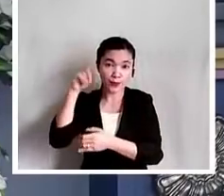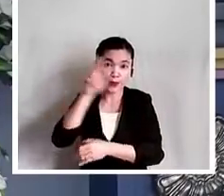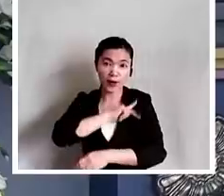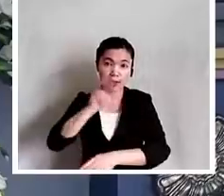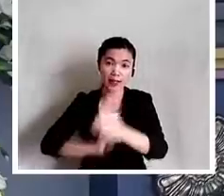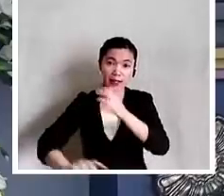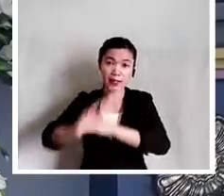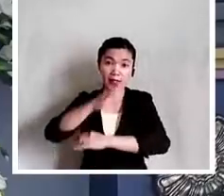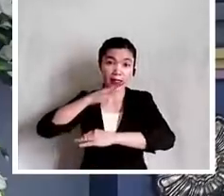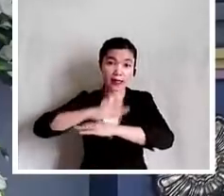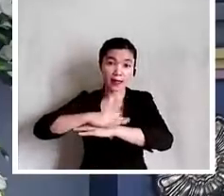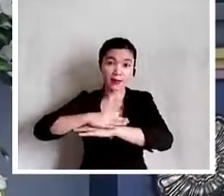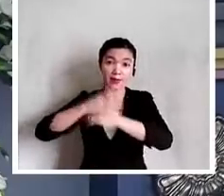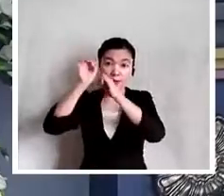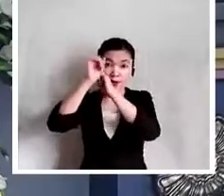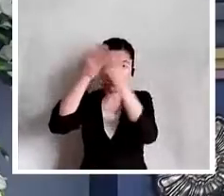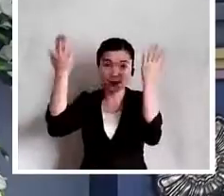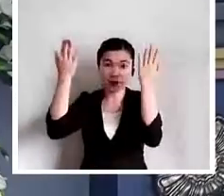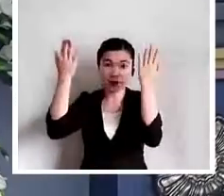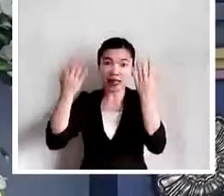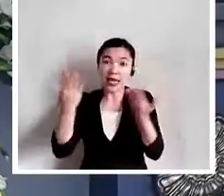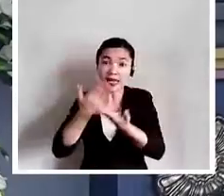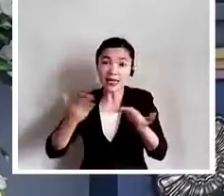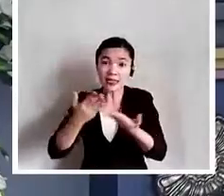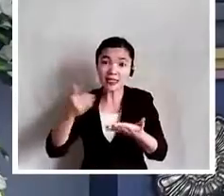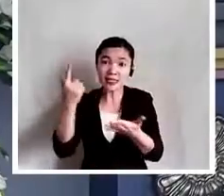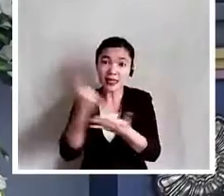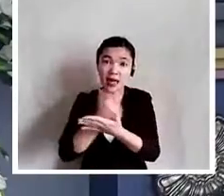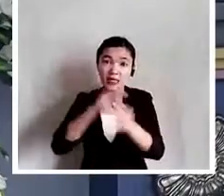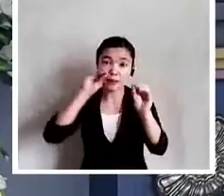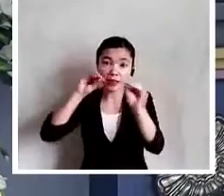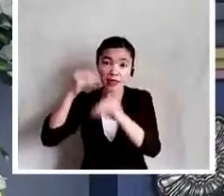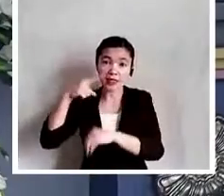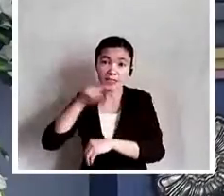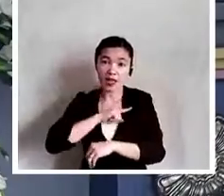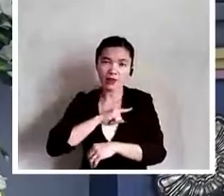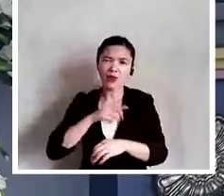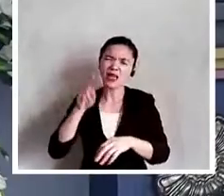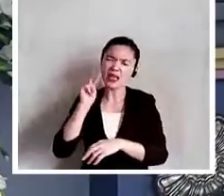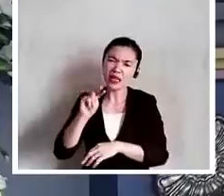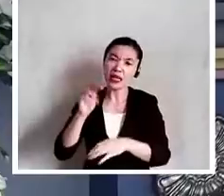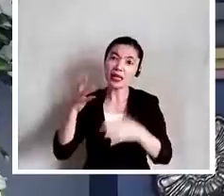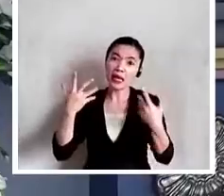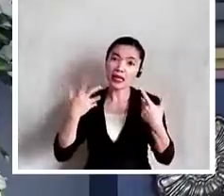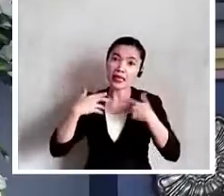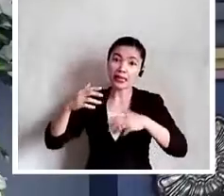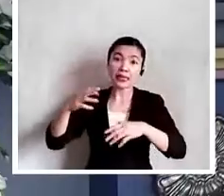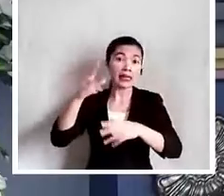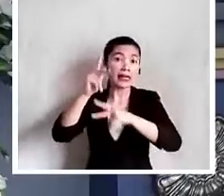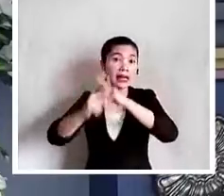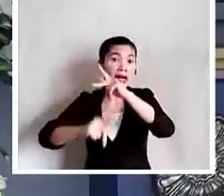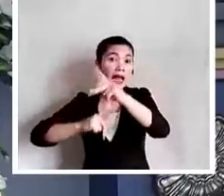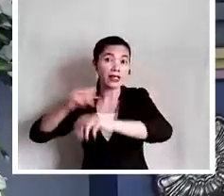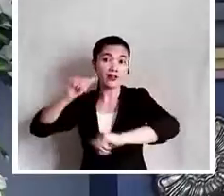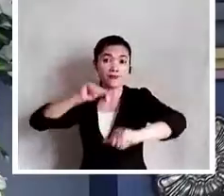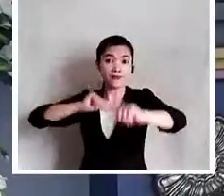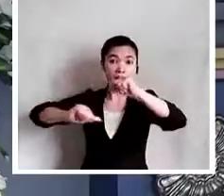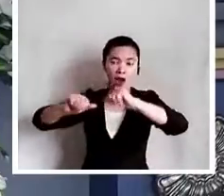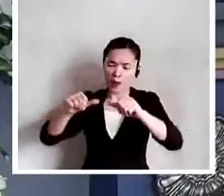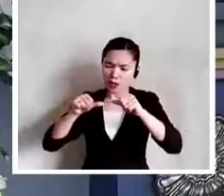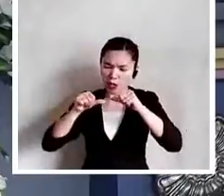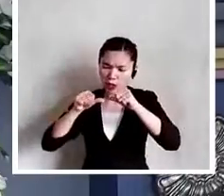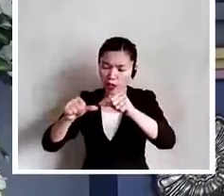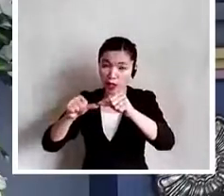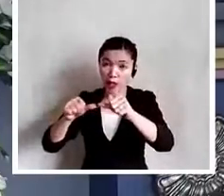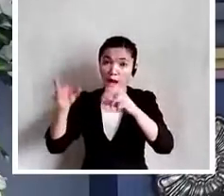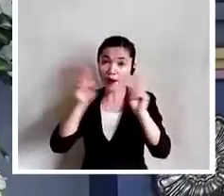nato sa tungong gospel karon, that we need to have that disposition of being constantly ready to join the feast in the